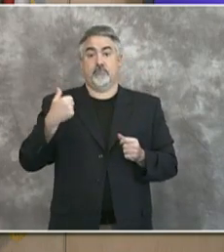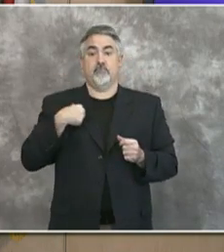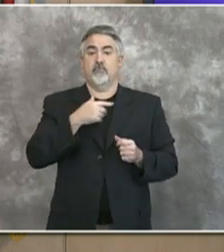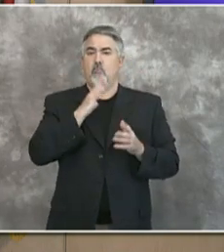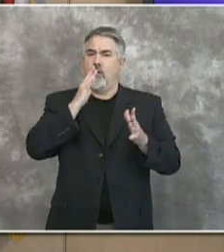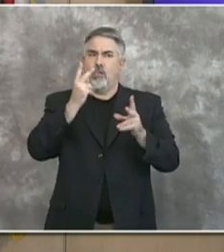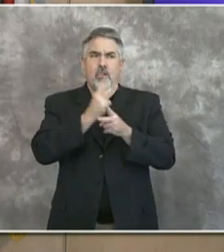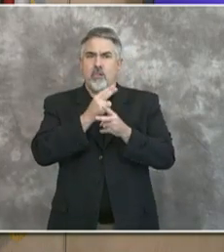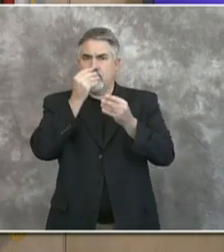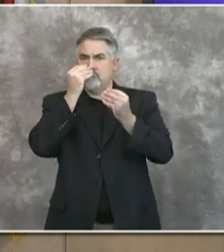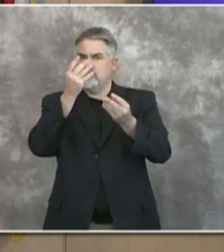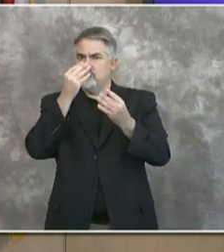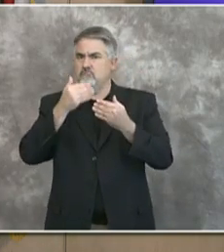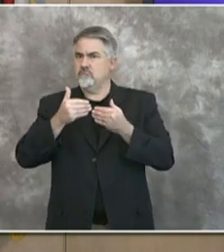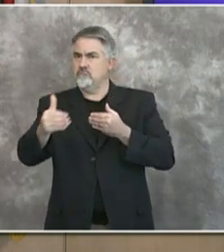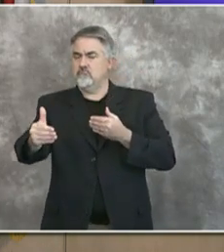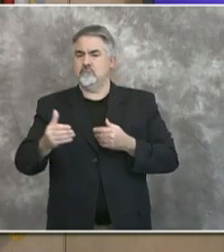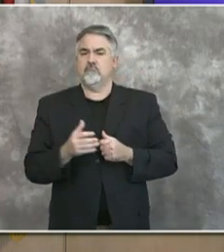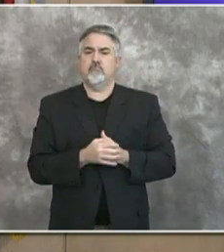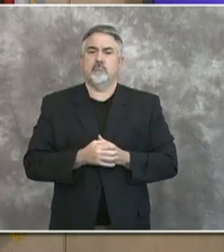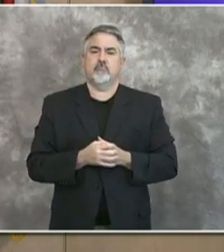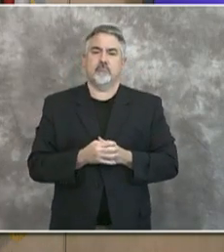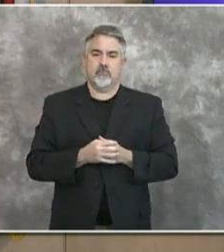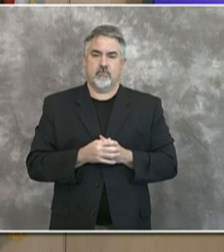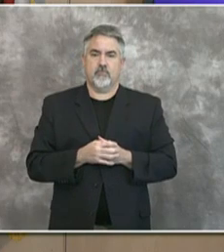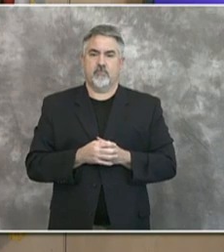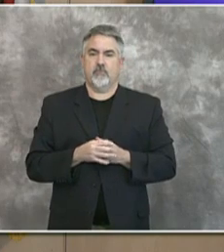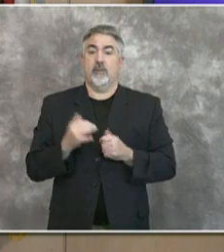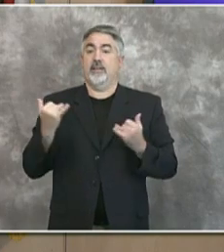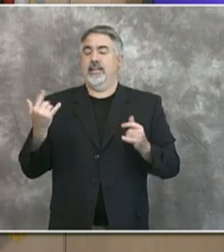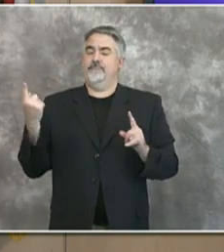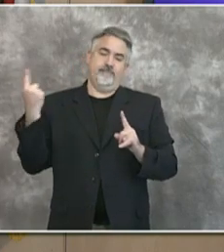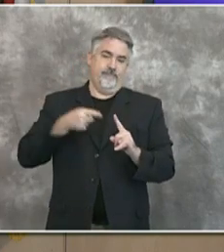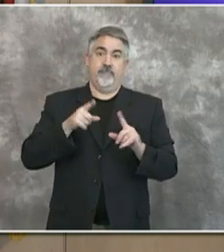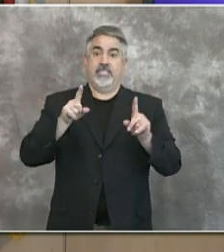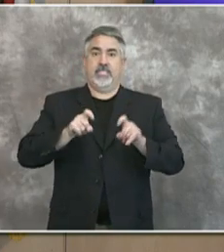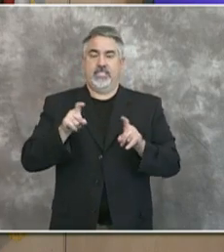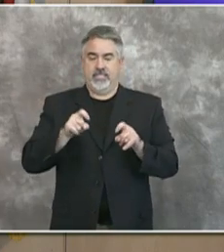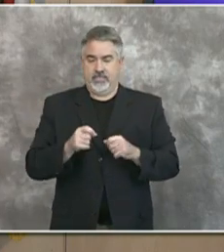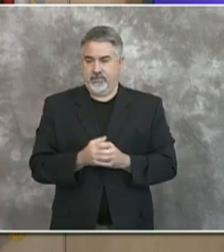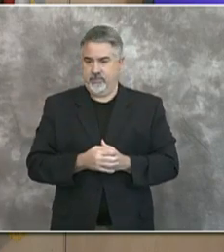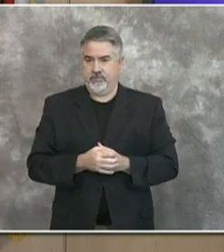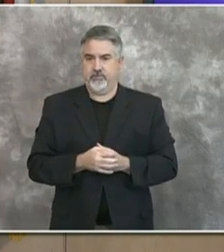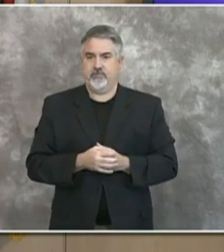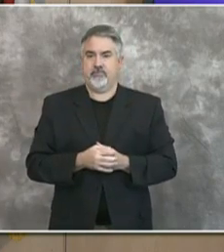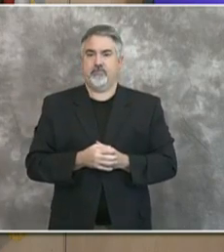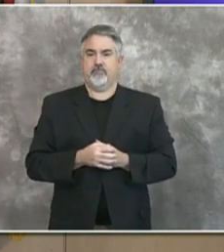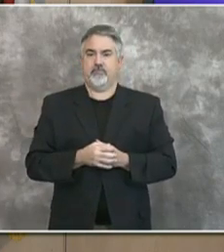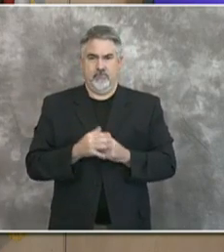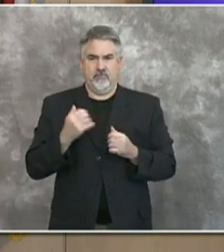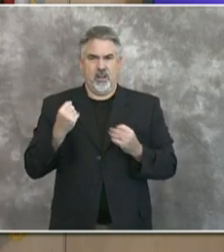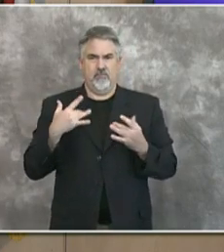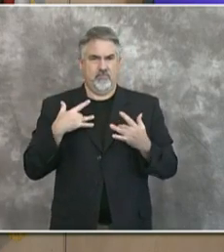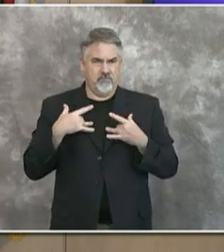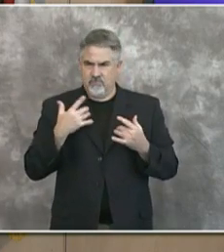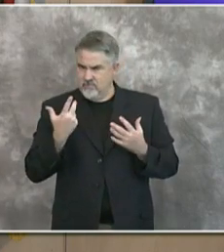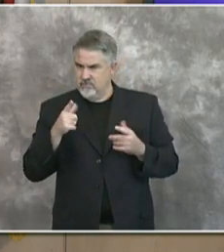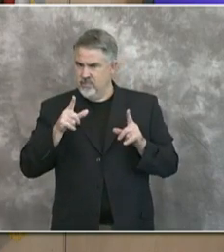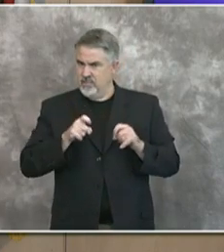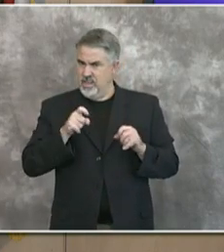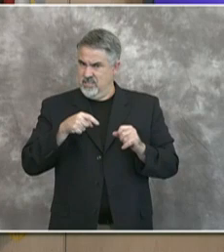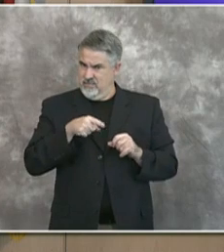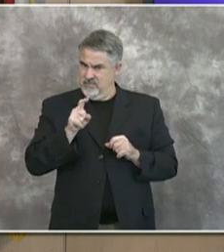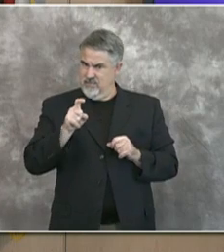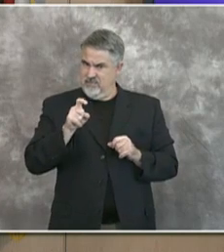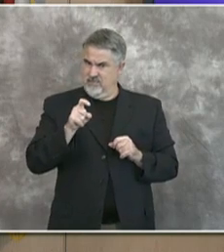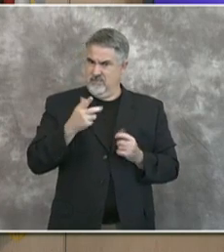that. Lastly, I want to talk for a minute about testing, which has been a source of great interest and concern, not only to us, but to so many of